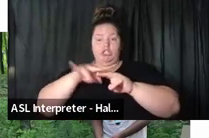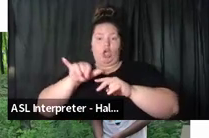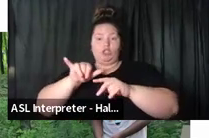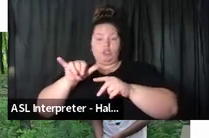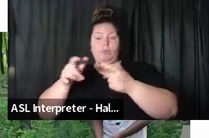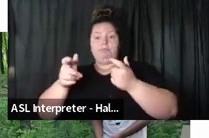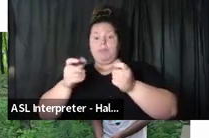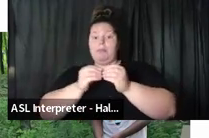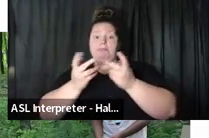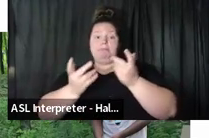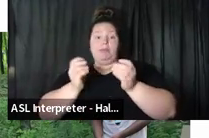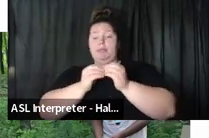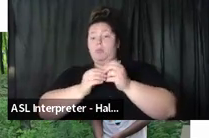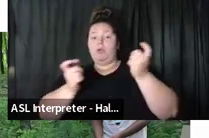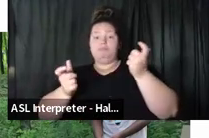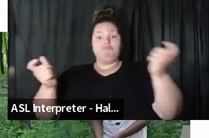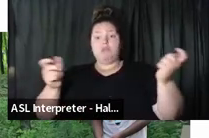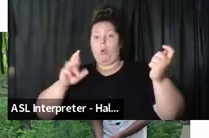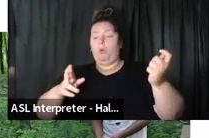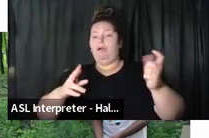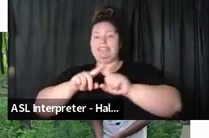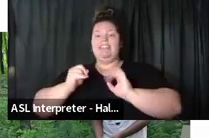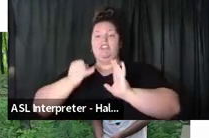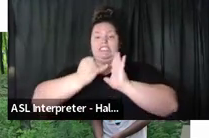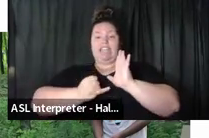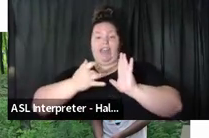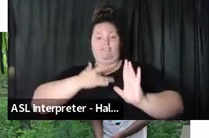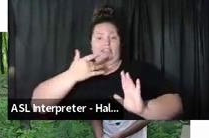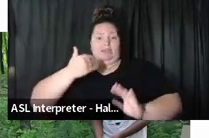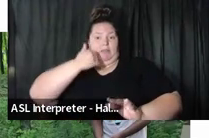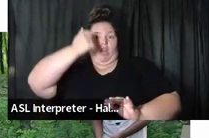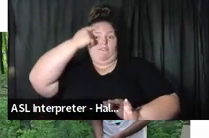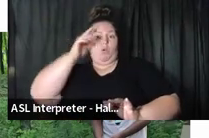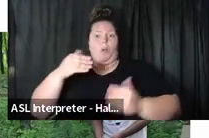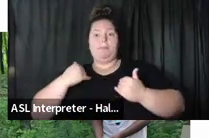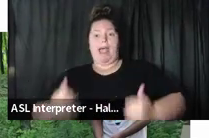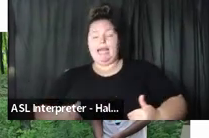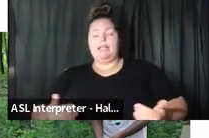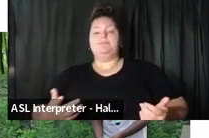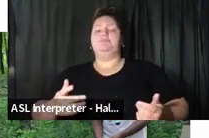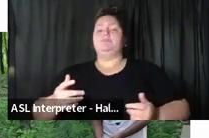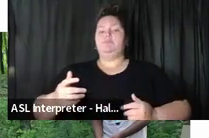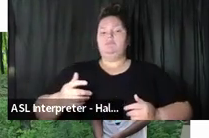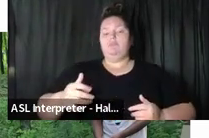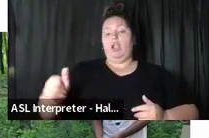might just be a different design that feels better on your body. There's other types of